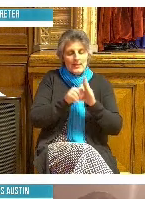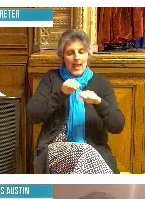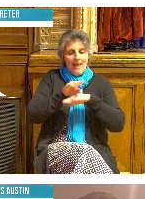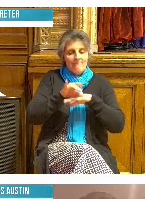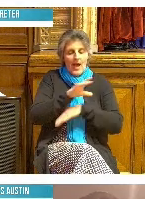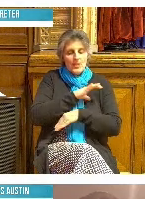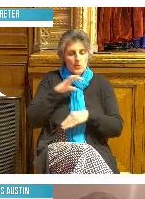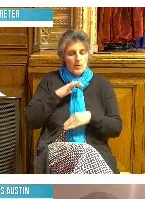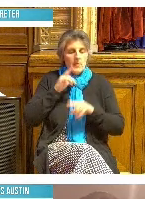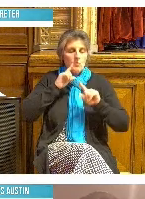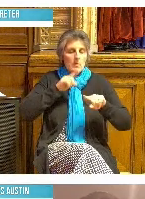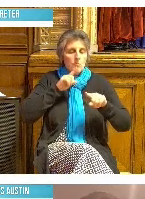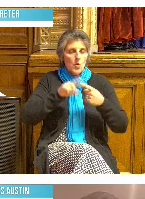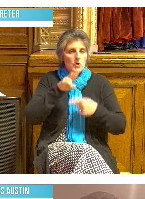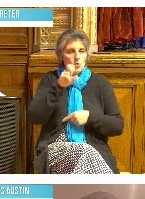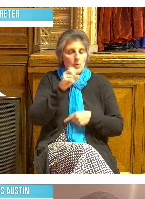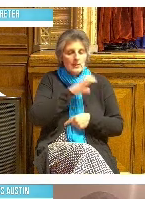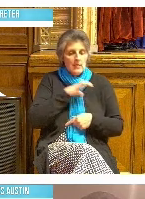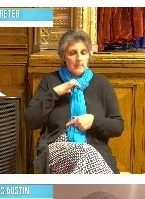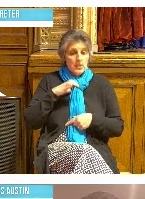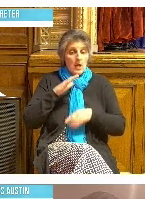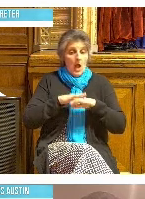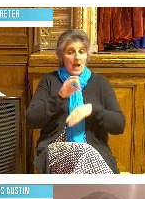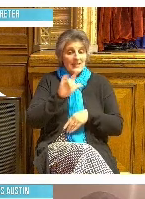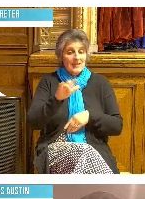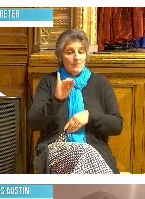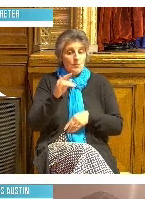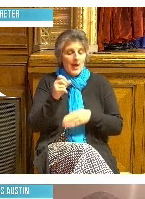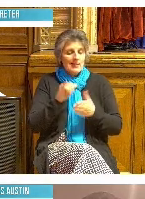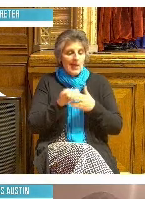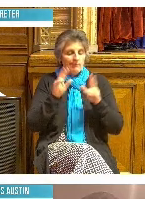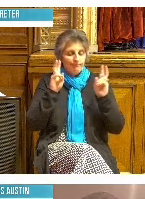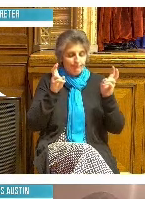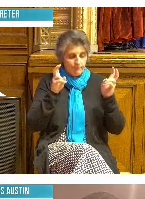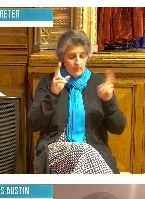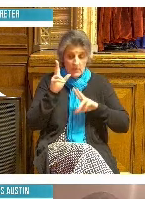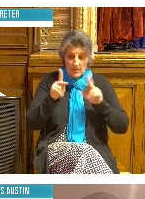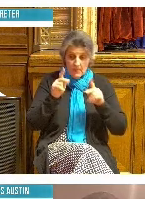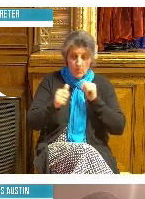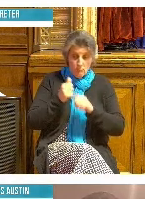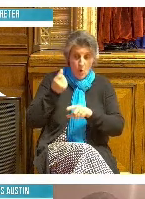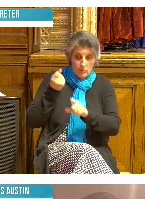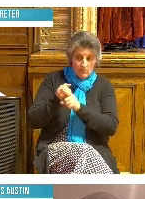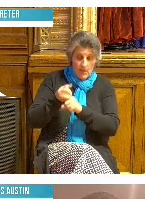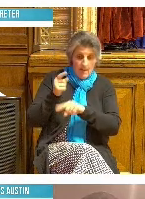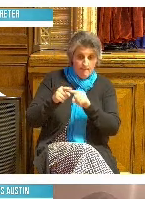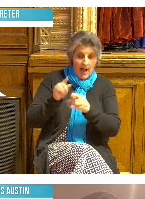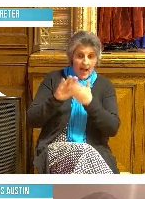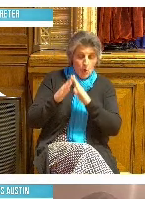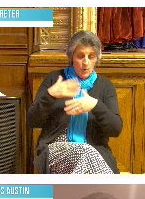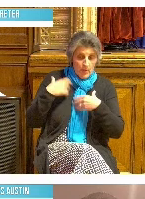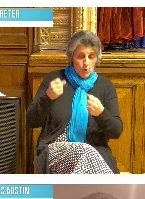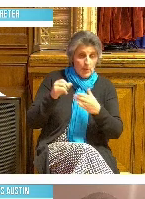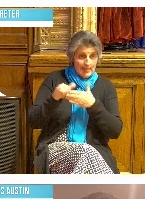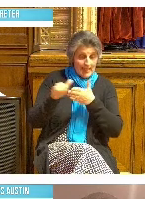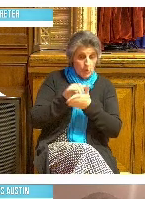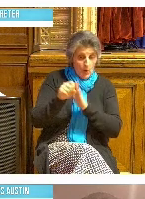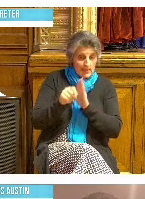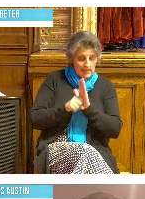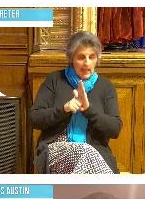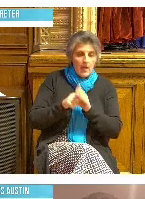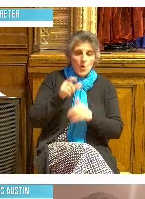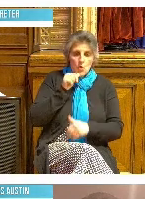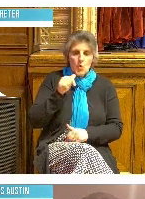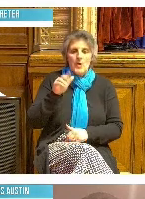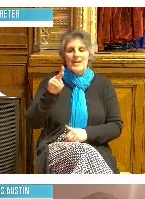Committee reported to the U.S. Commission on Civil Rights that, quote, the people most affected by urban renewal programs in New York State are